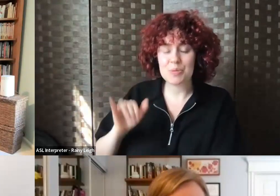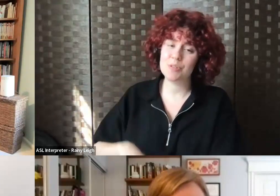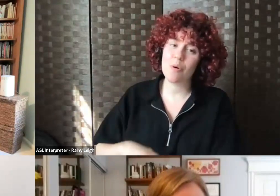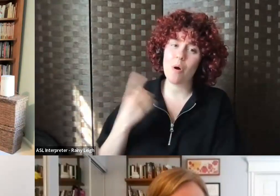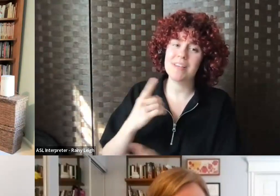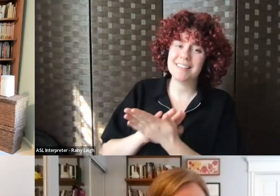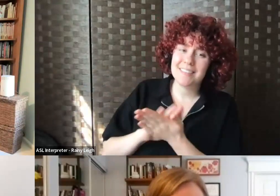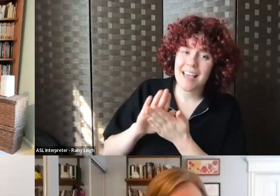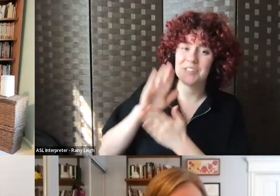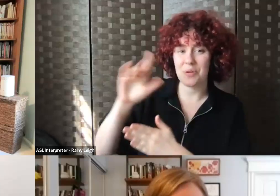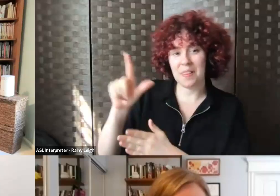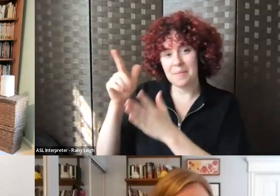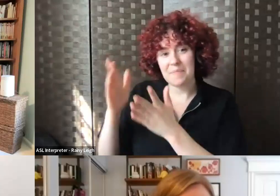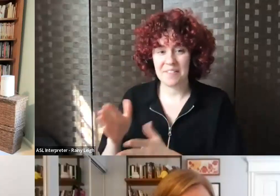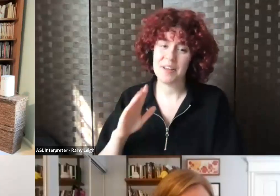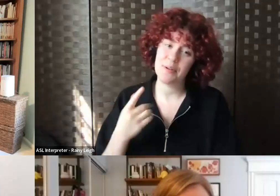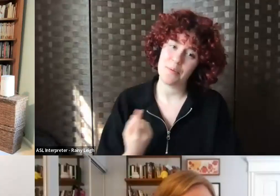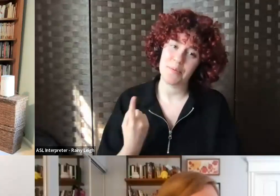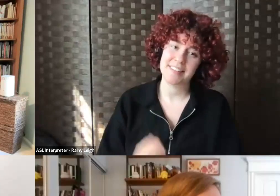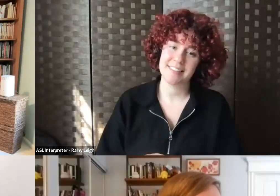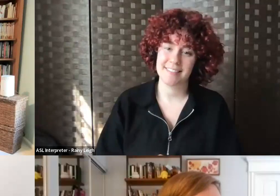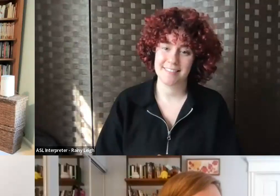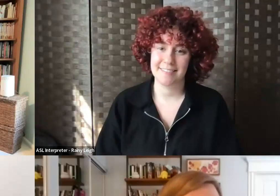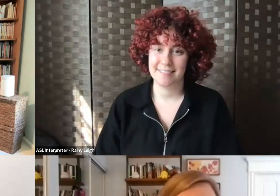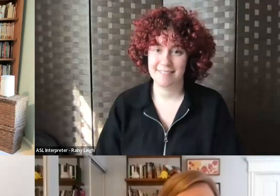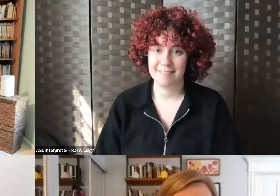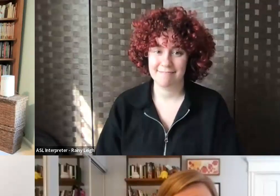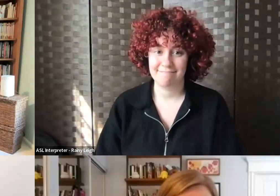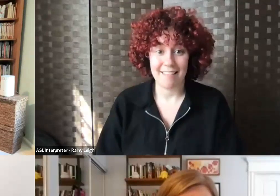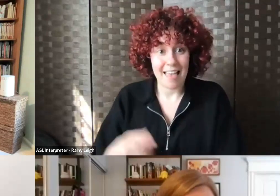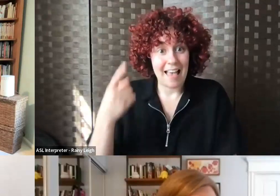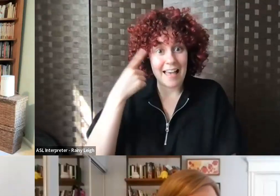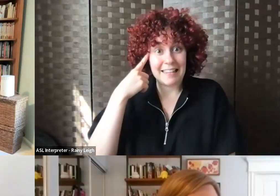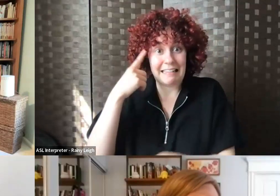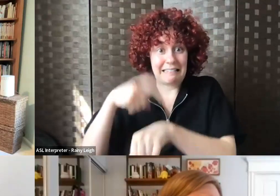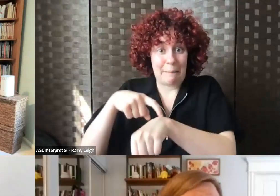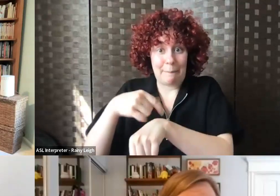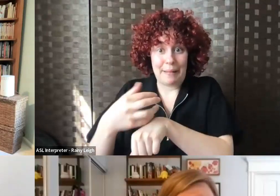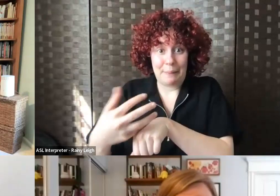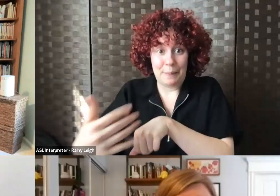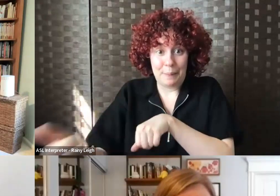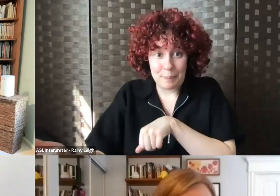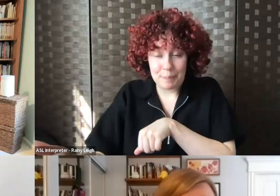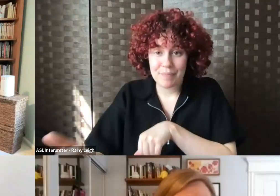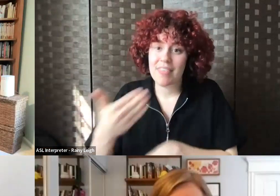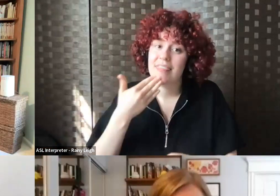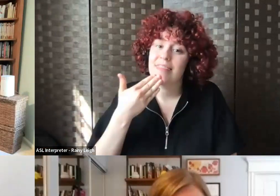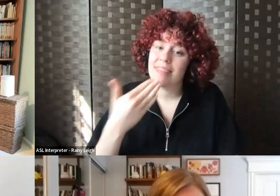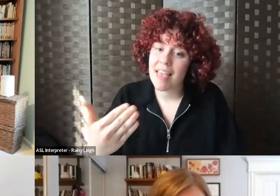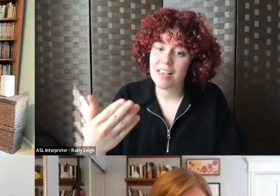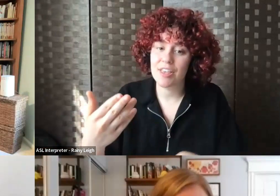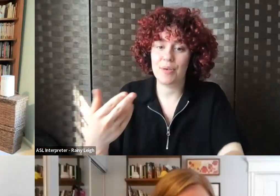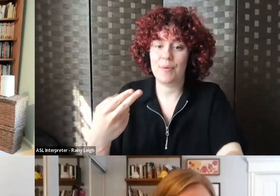of advice. Absolutely. Well, I think that's all the time we have for today. Thank you again, Hena, for this